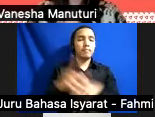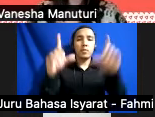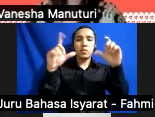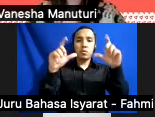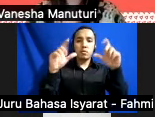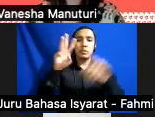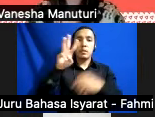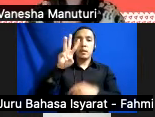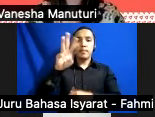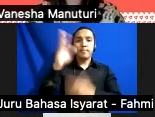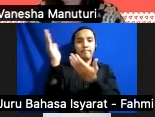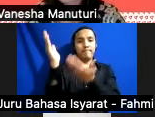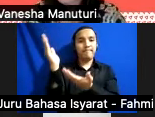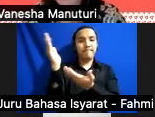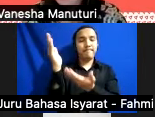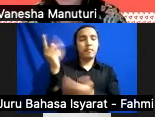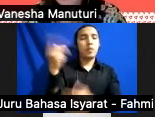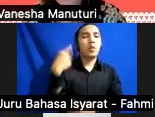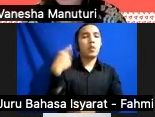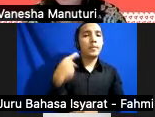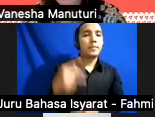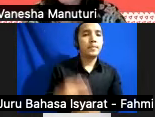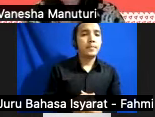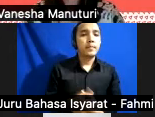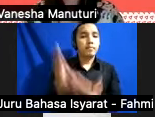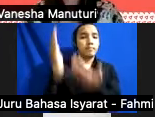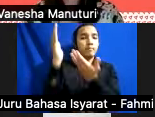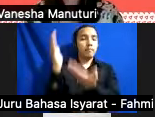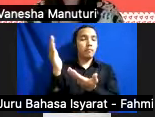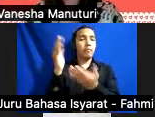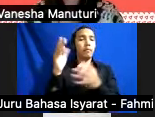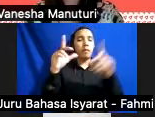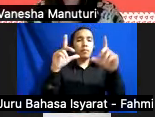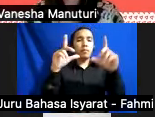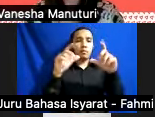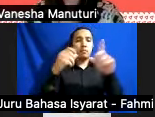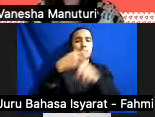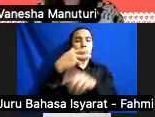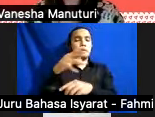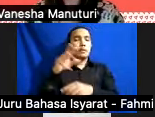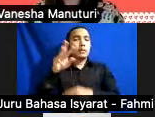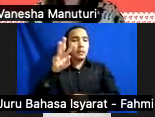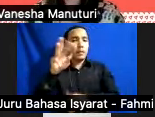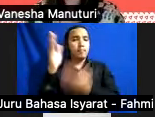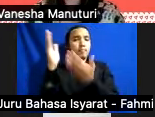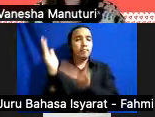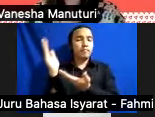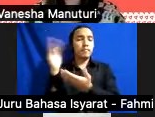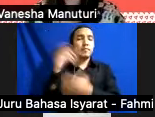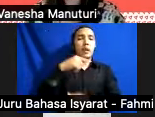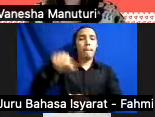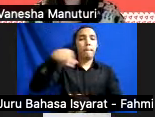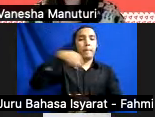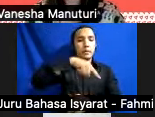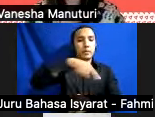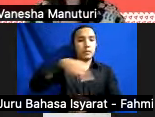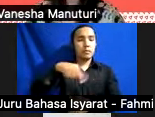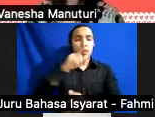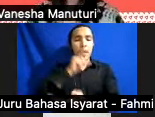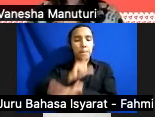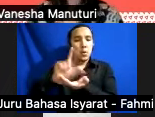And third photo, please. Okay, so this third photo is where we